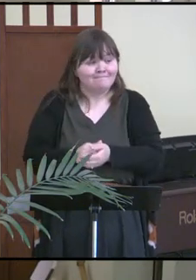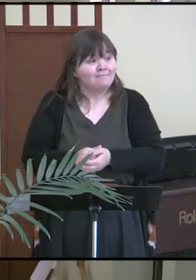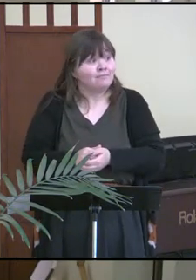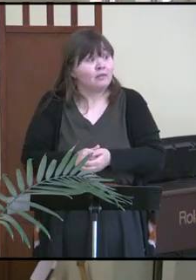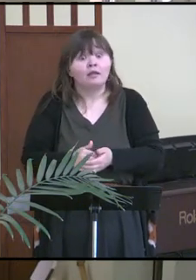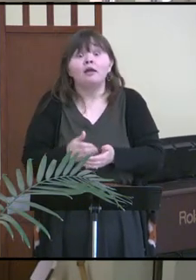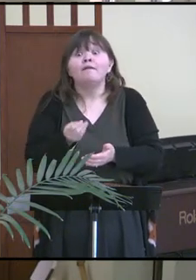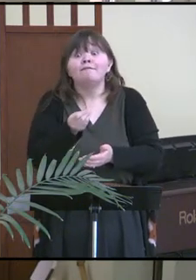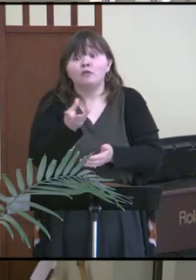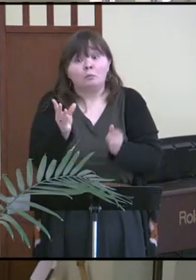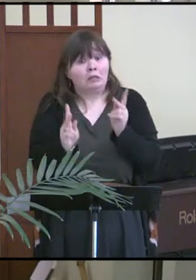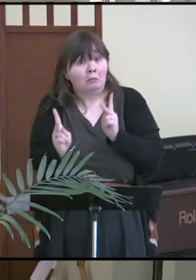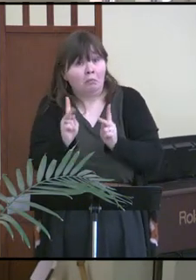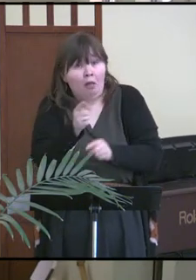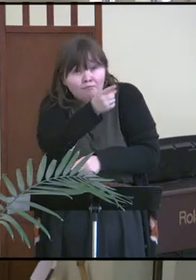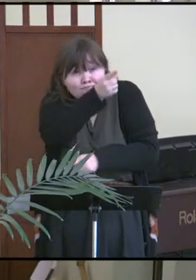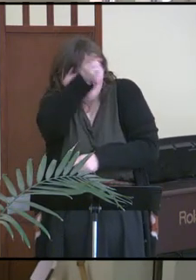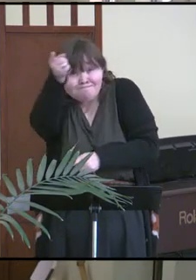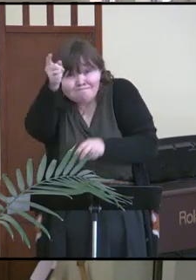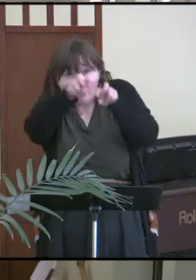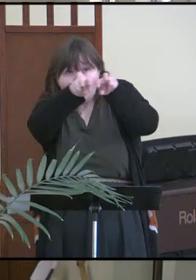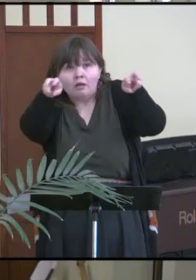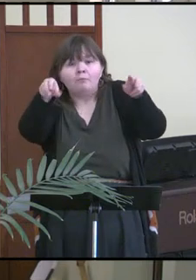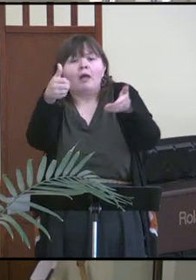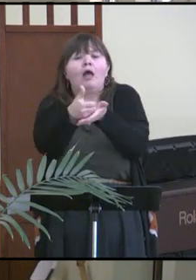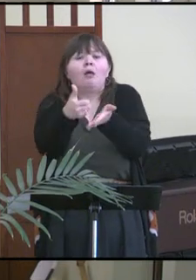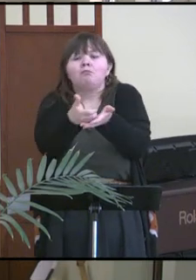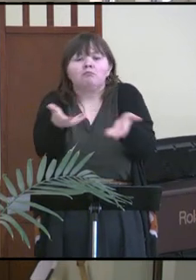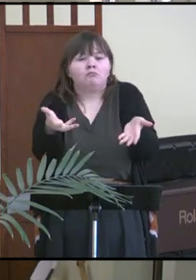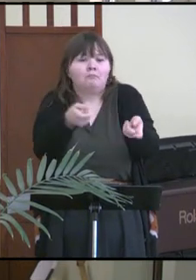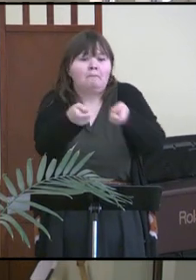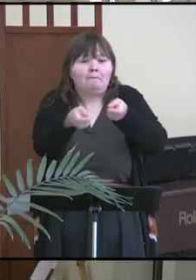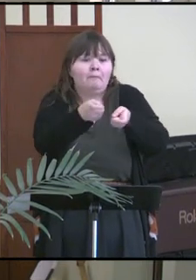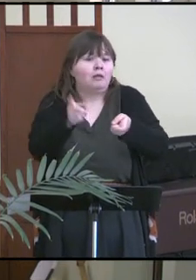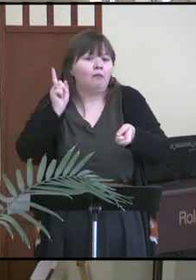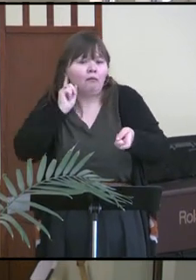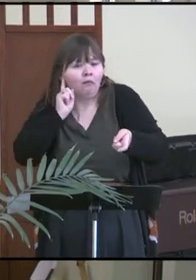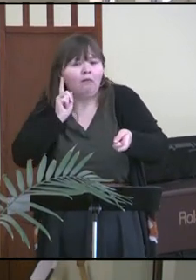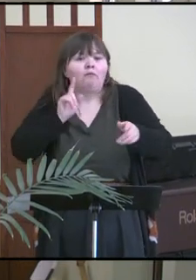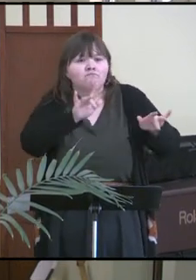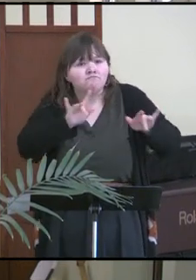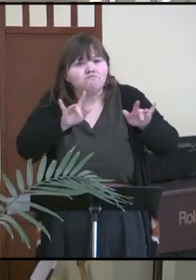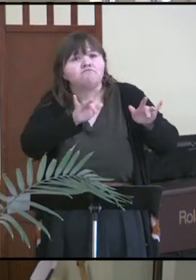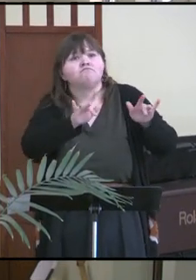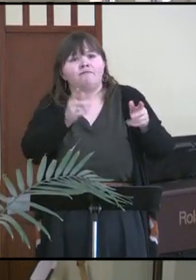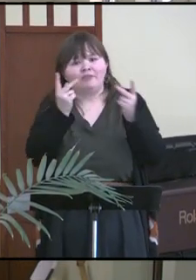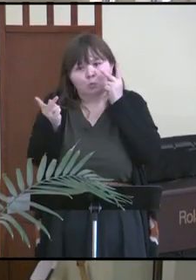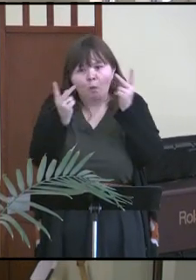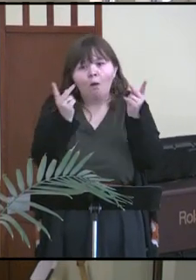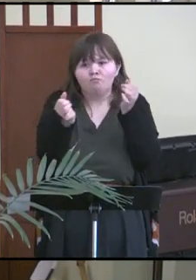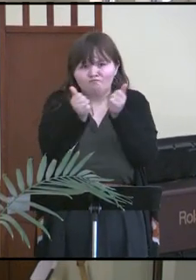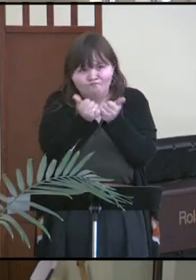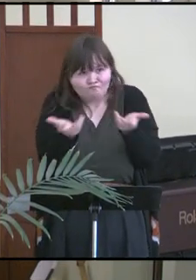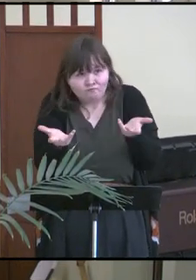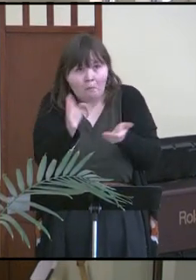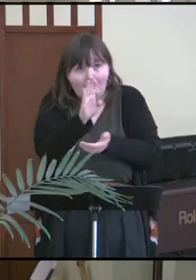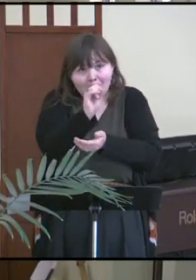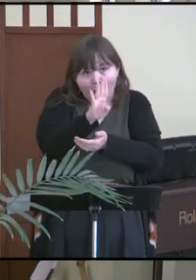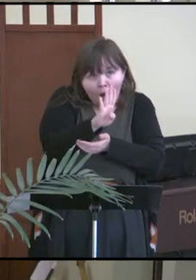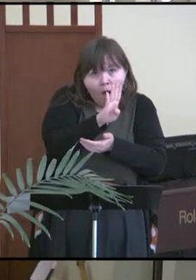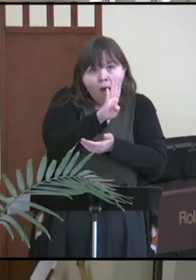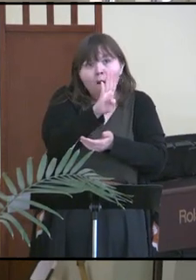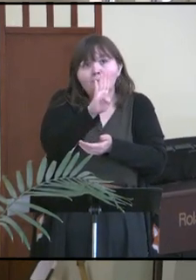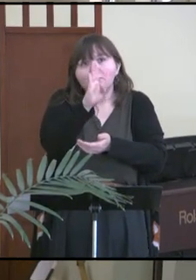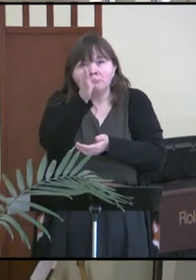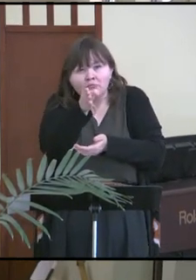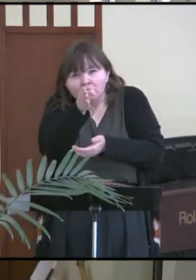Then we have a couple folks in the booth upstairs helping to bring our audio visual. And we have Bob